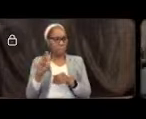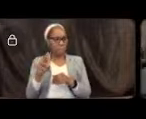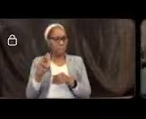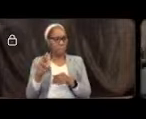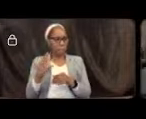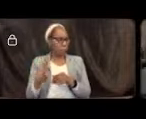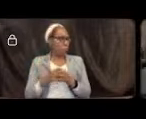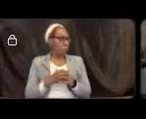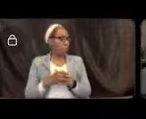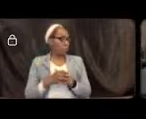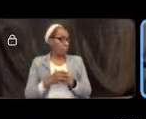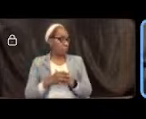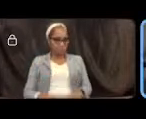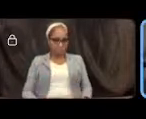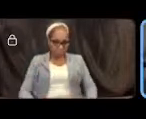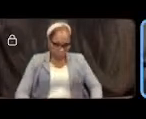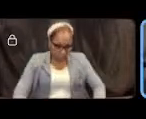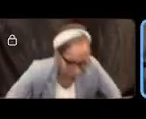The property